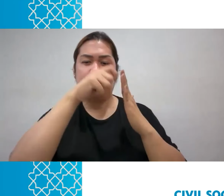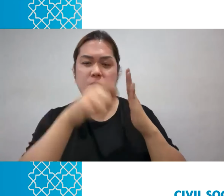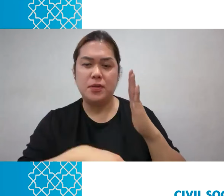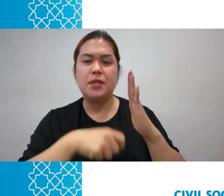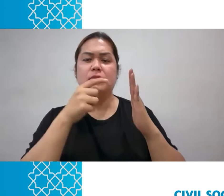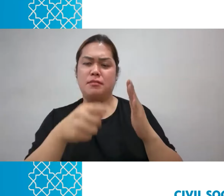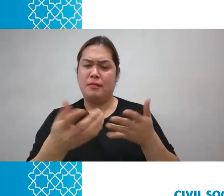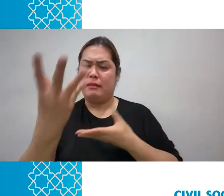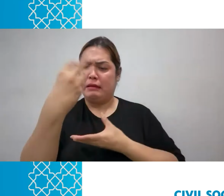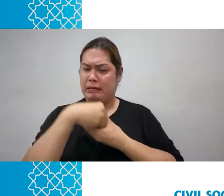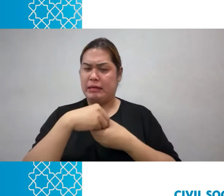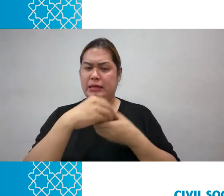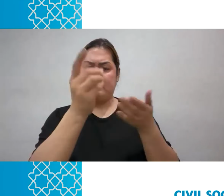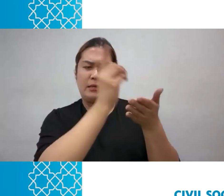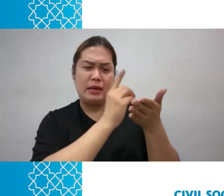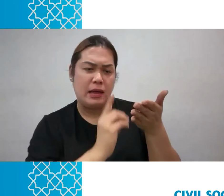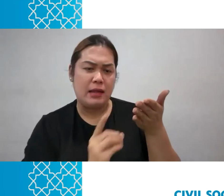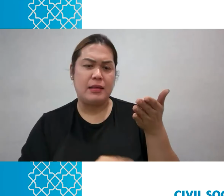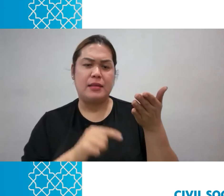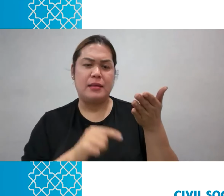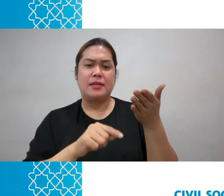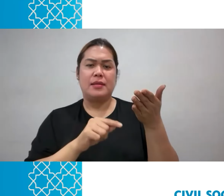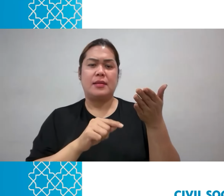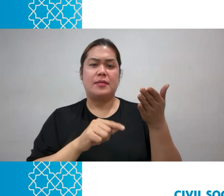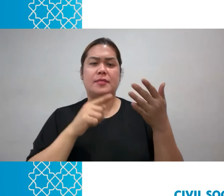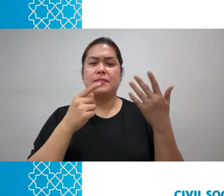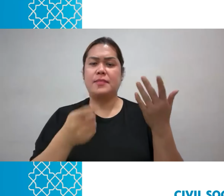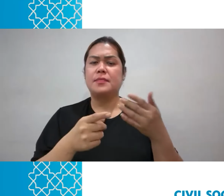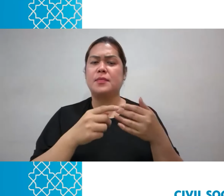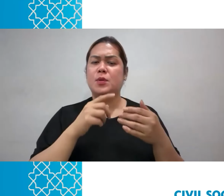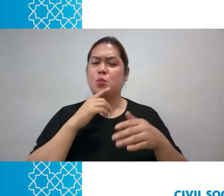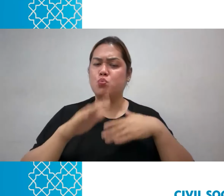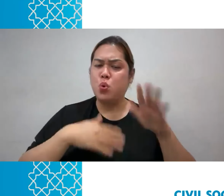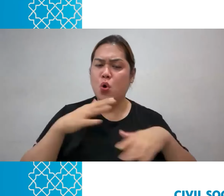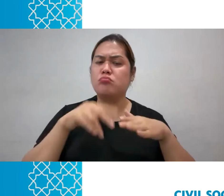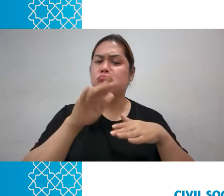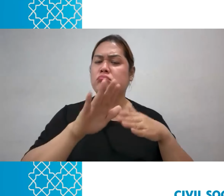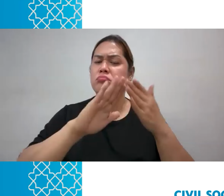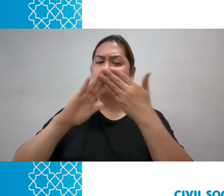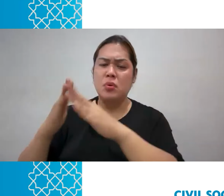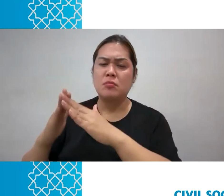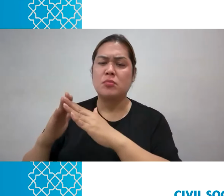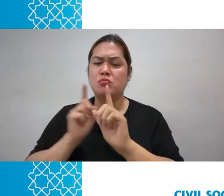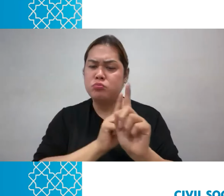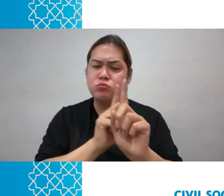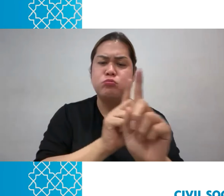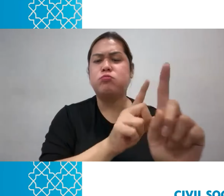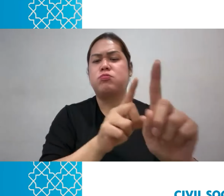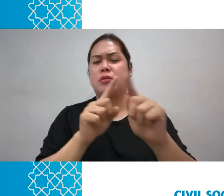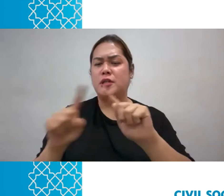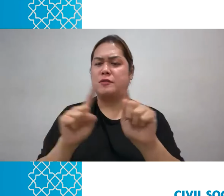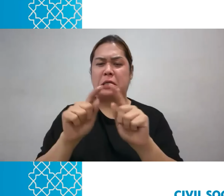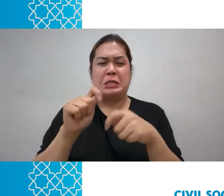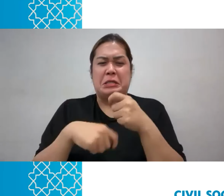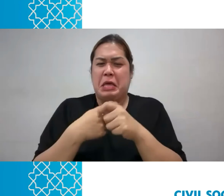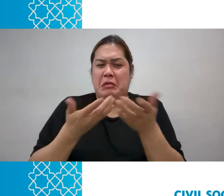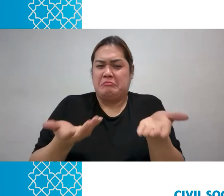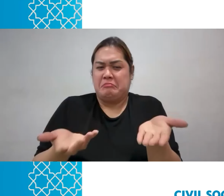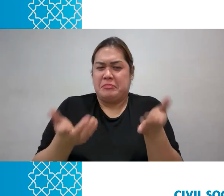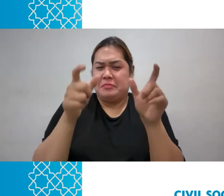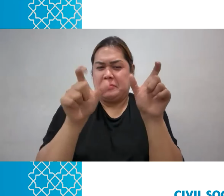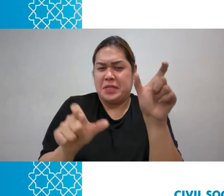a participatory walk around your community with different types of people to understand how the 5-year-old